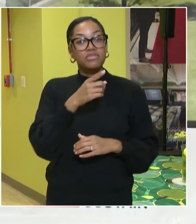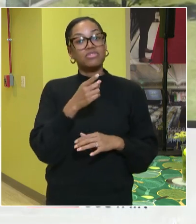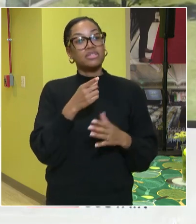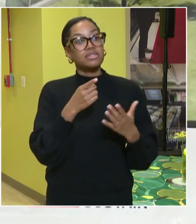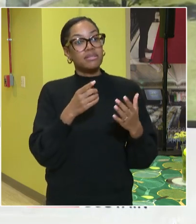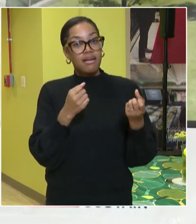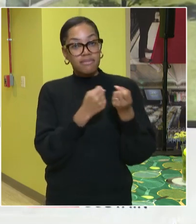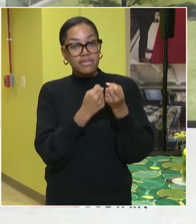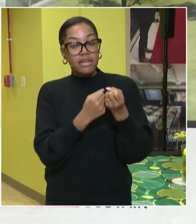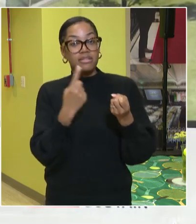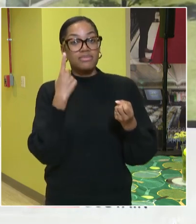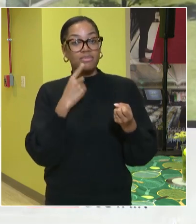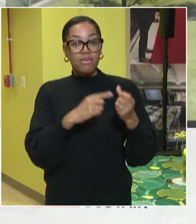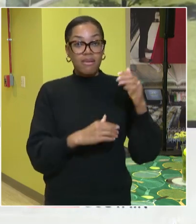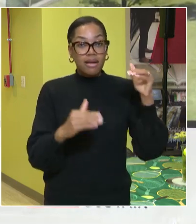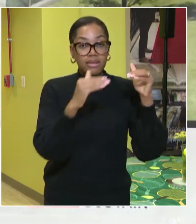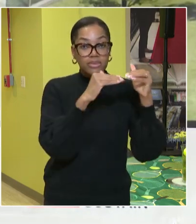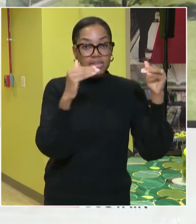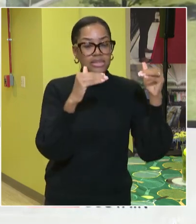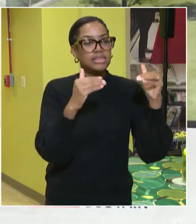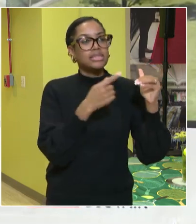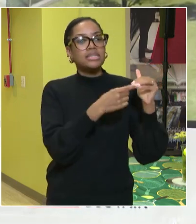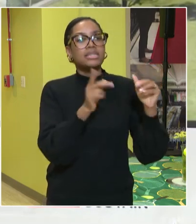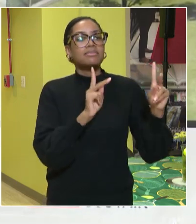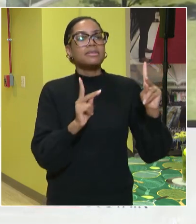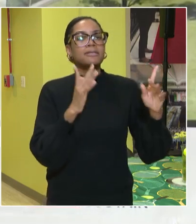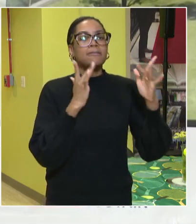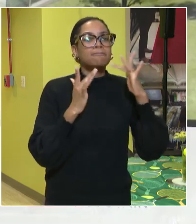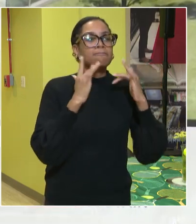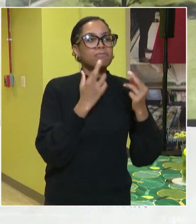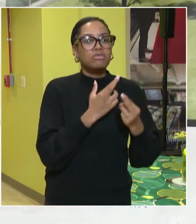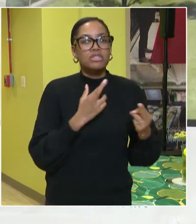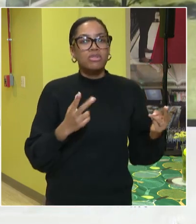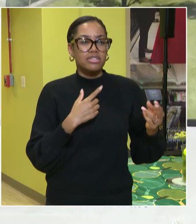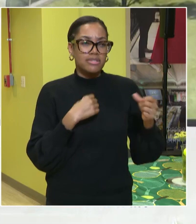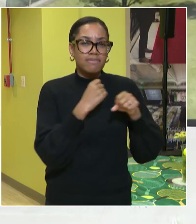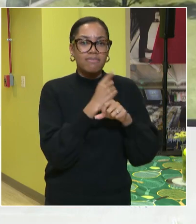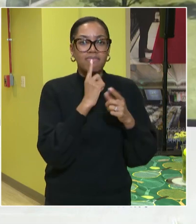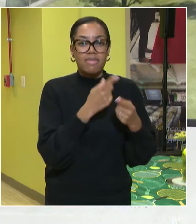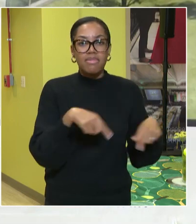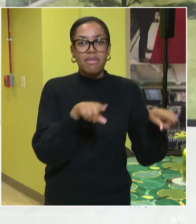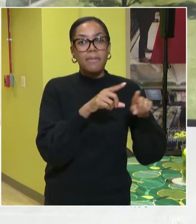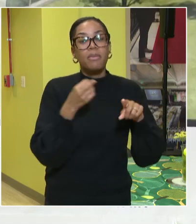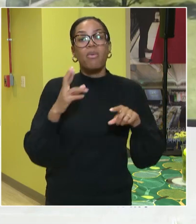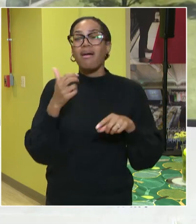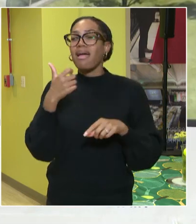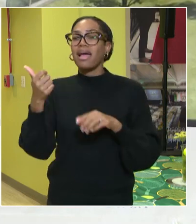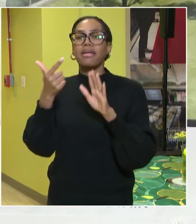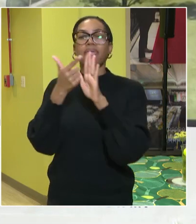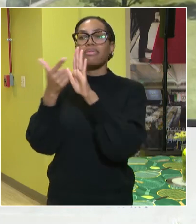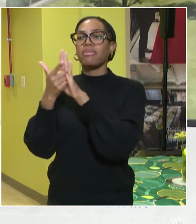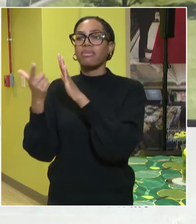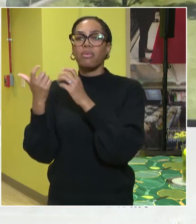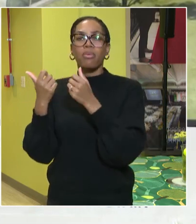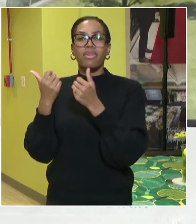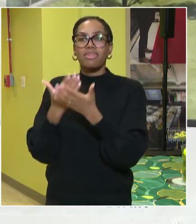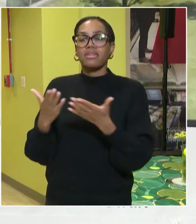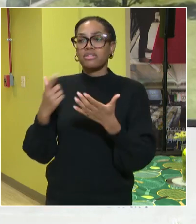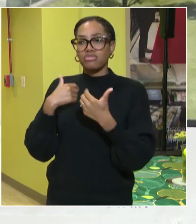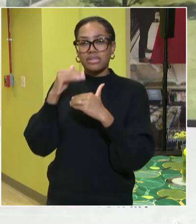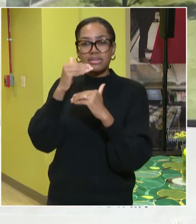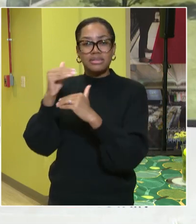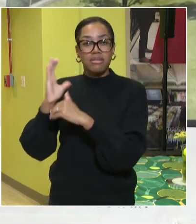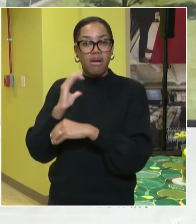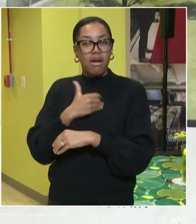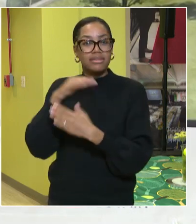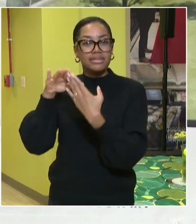for the rights of the underserved, or challenging systems that try to hold our city back. She doesn't just talk about change, she fights